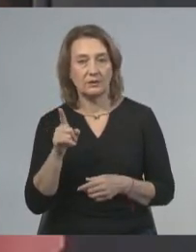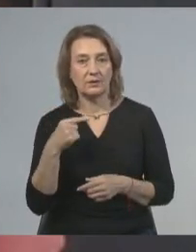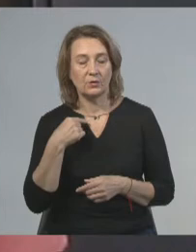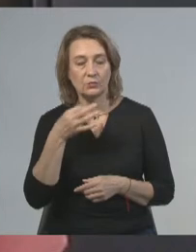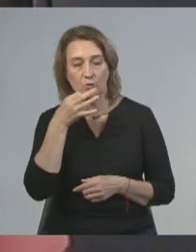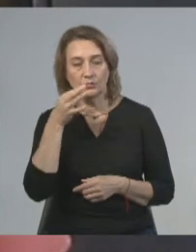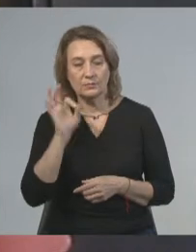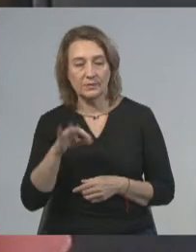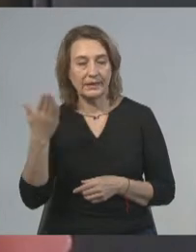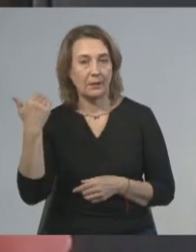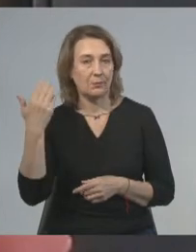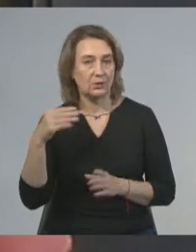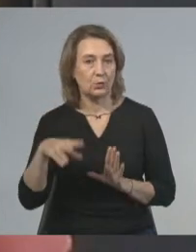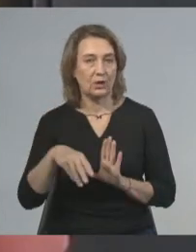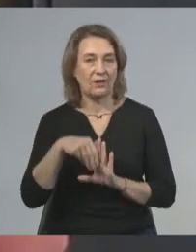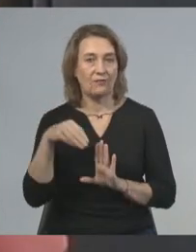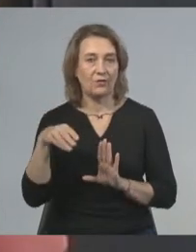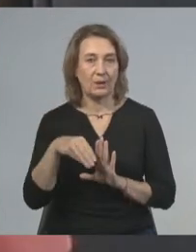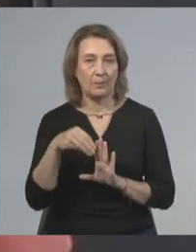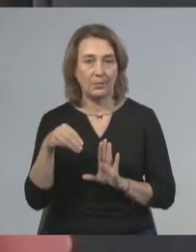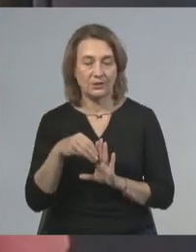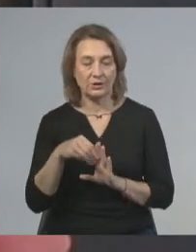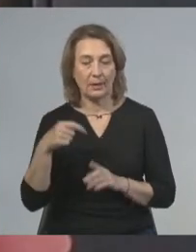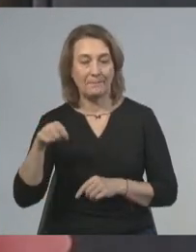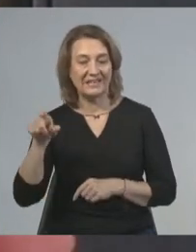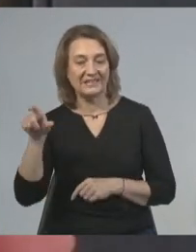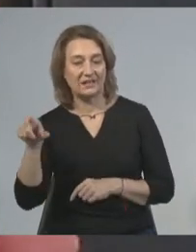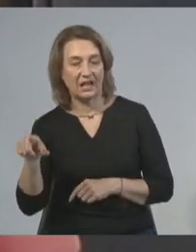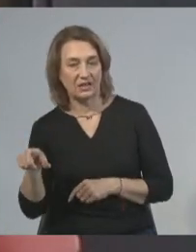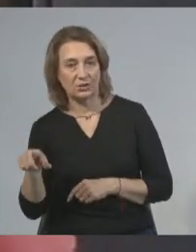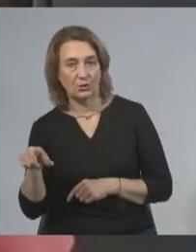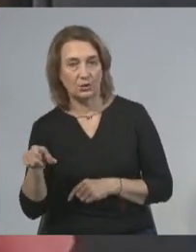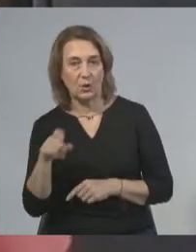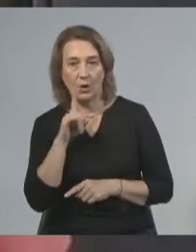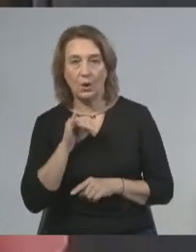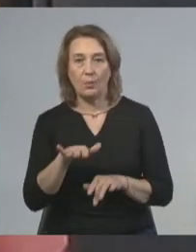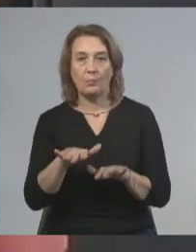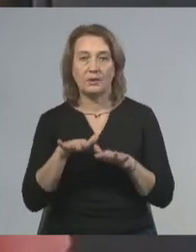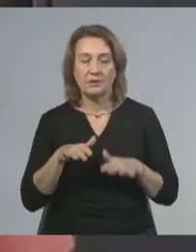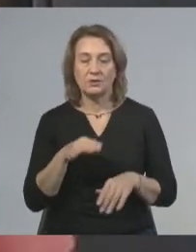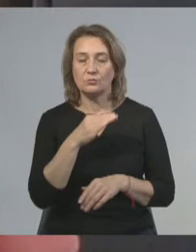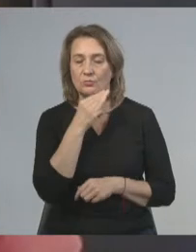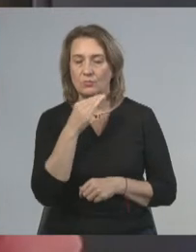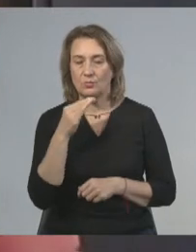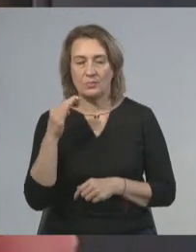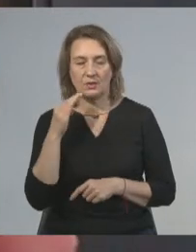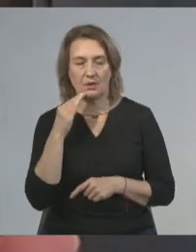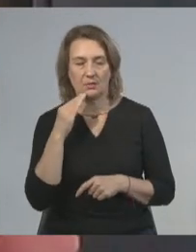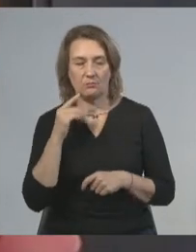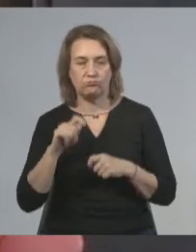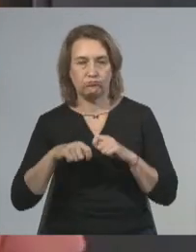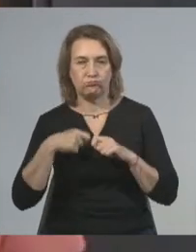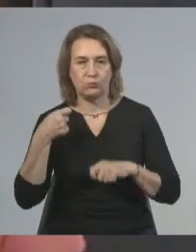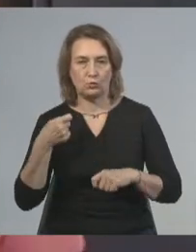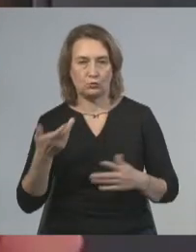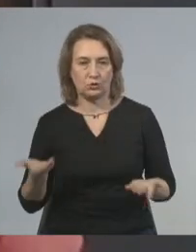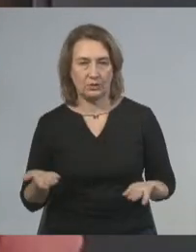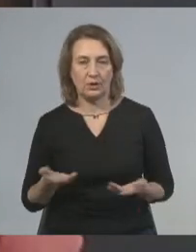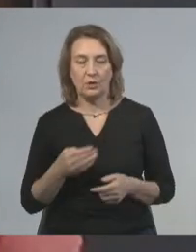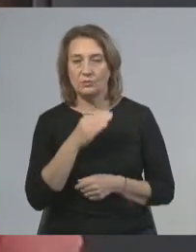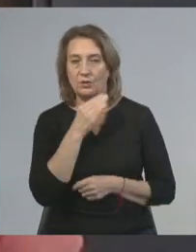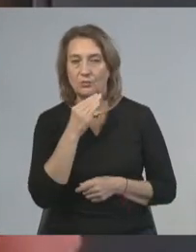i'm not judging but i'd like to say from the experience of the previous election campaigns there were a lot of violations